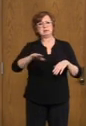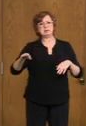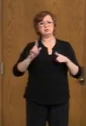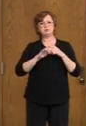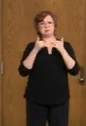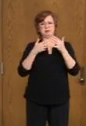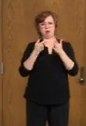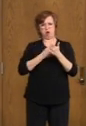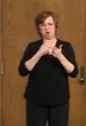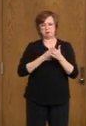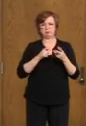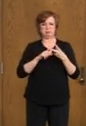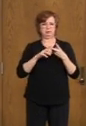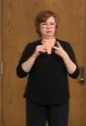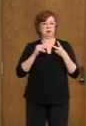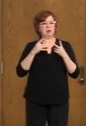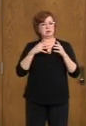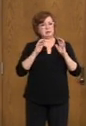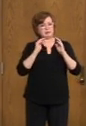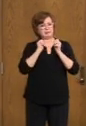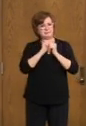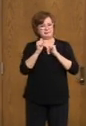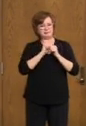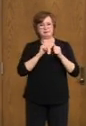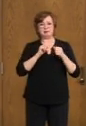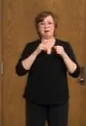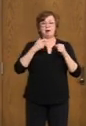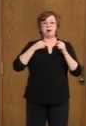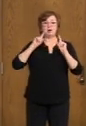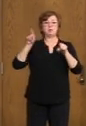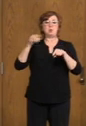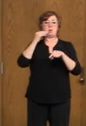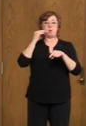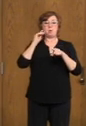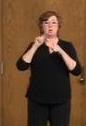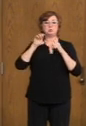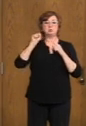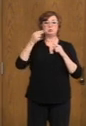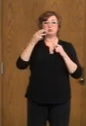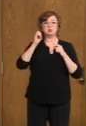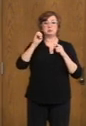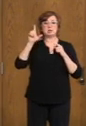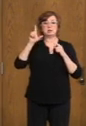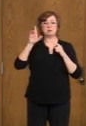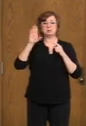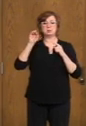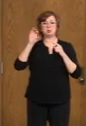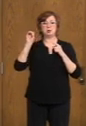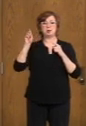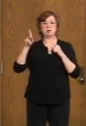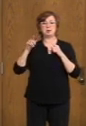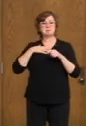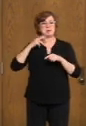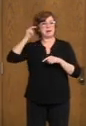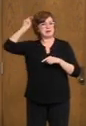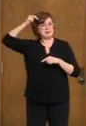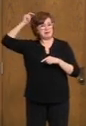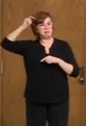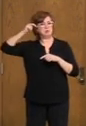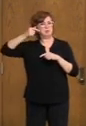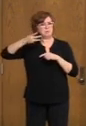about that from my nephews when I go home back to Shelbrook. I talked last night to a parent that was speaking